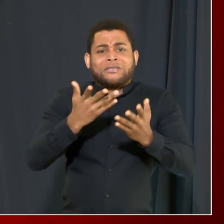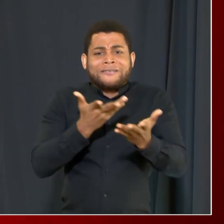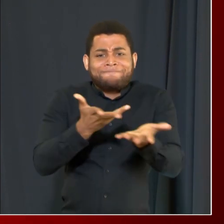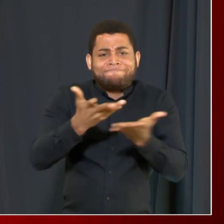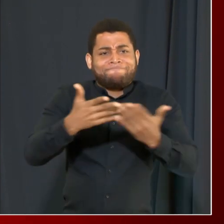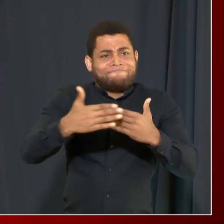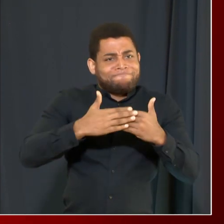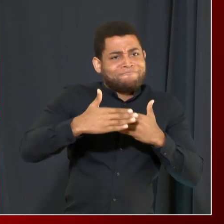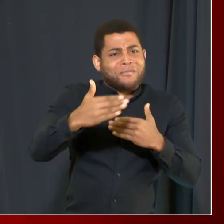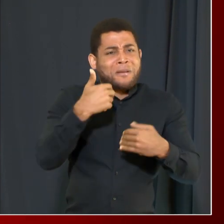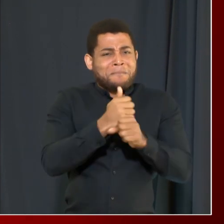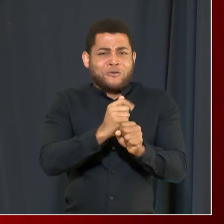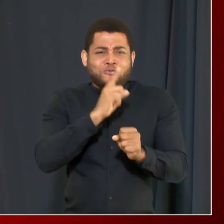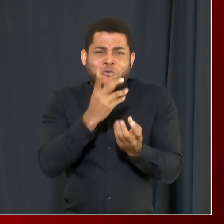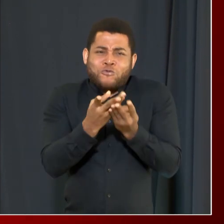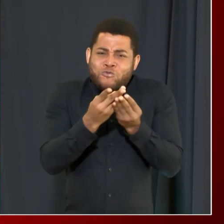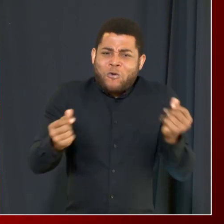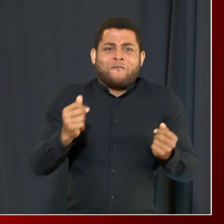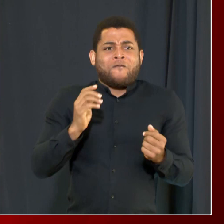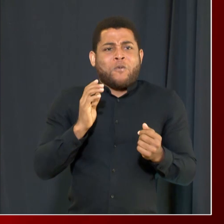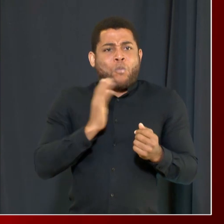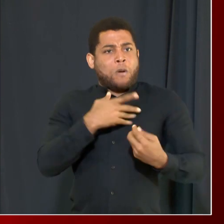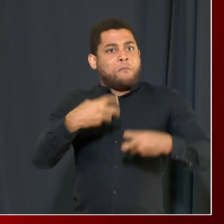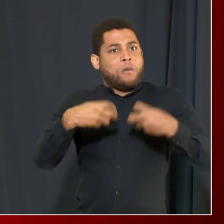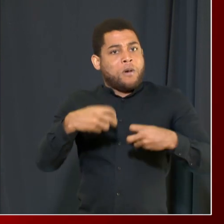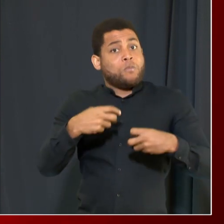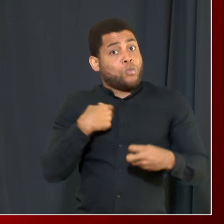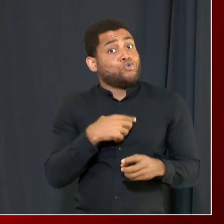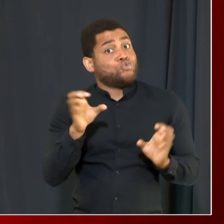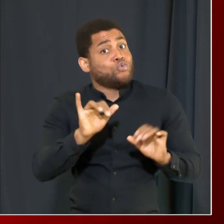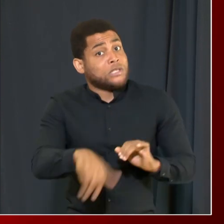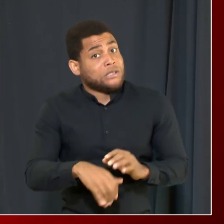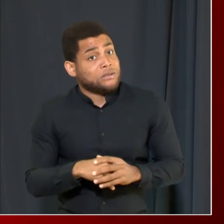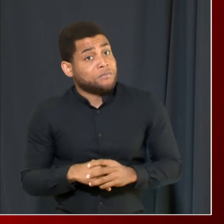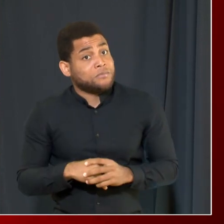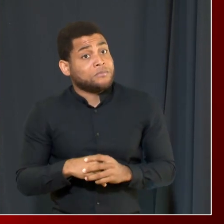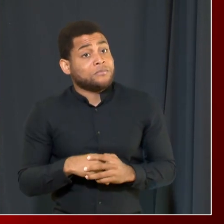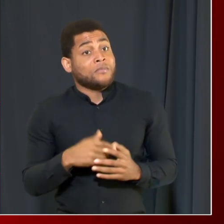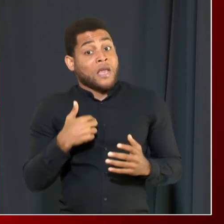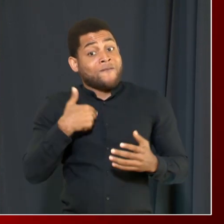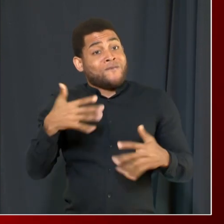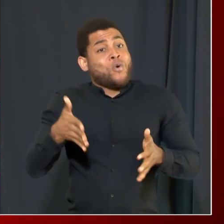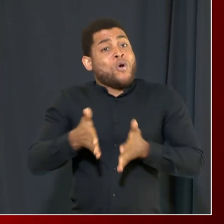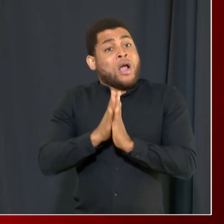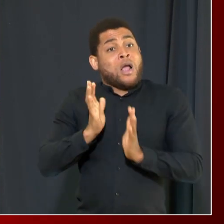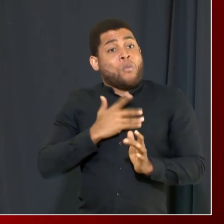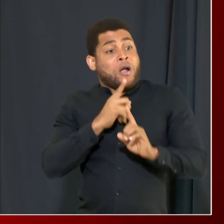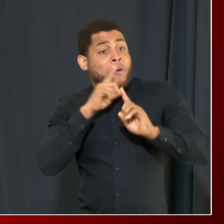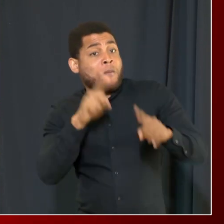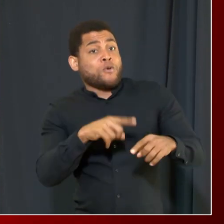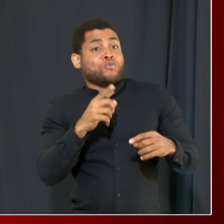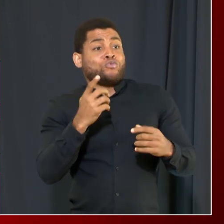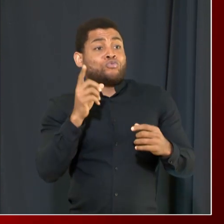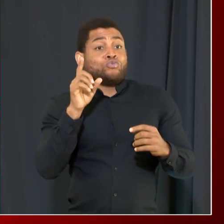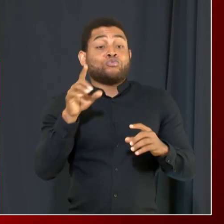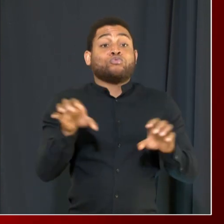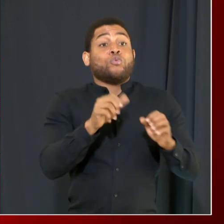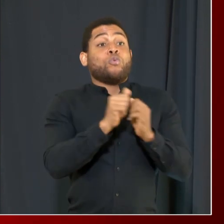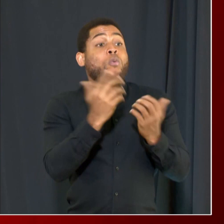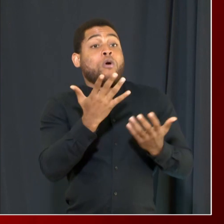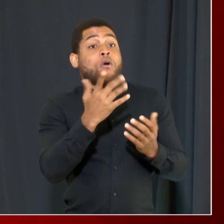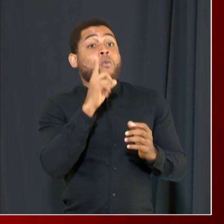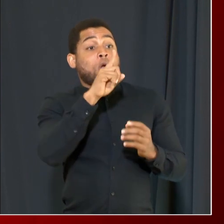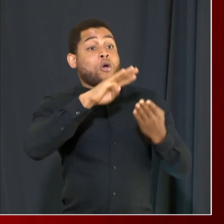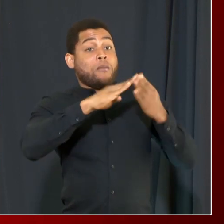doing just that. I've asked each of our 7 district commanders to conduct at least one community walk each week in their district for the next